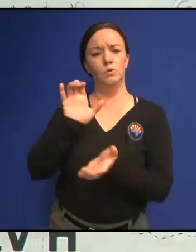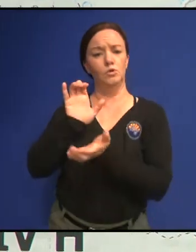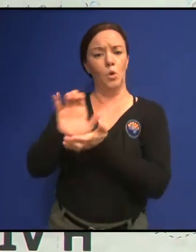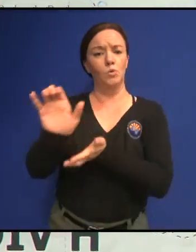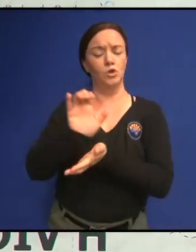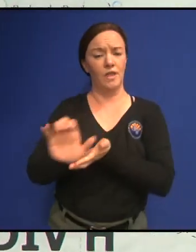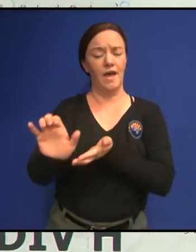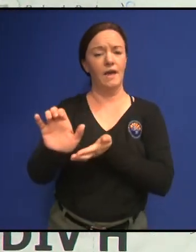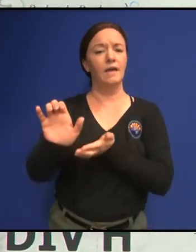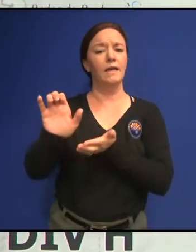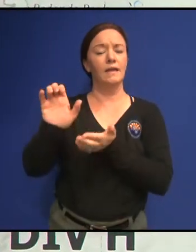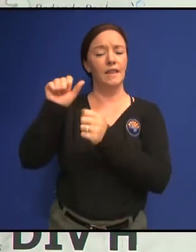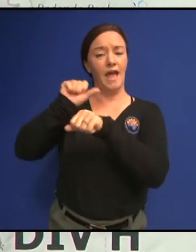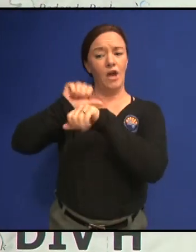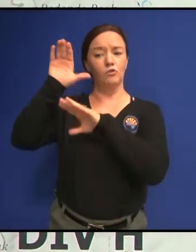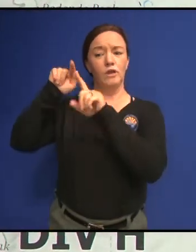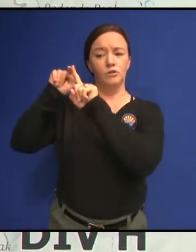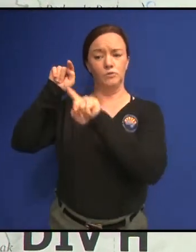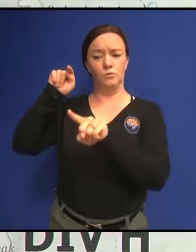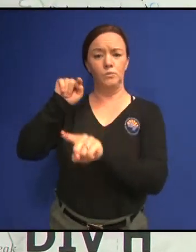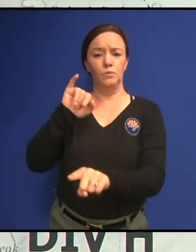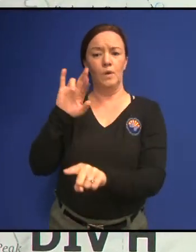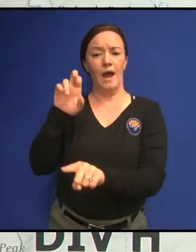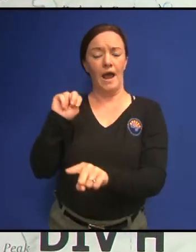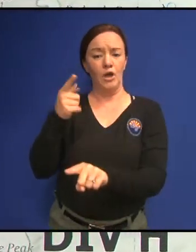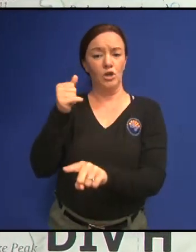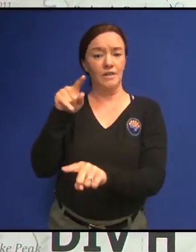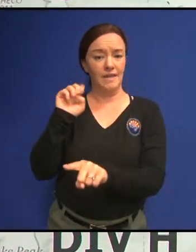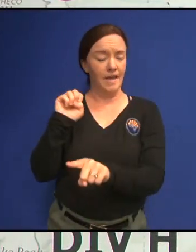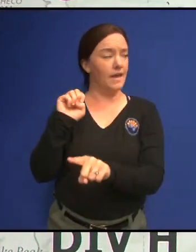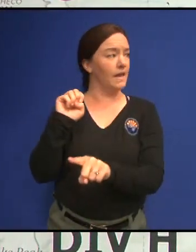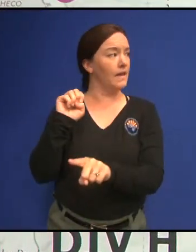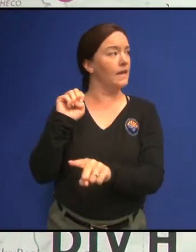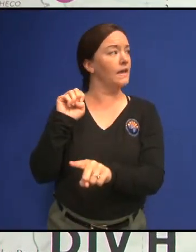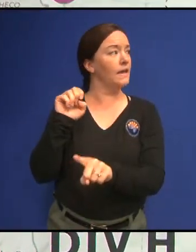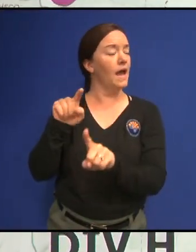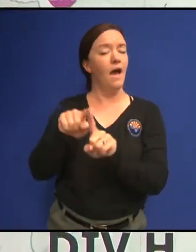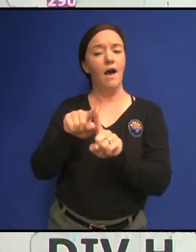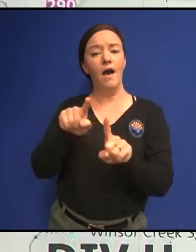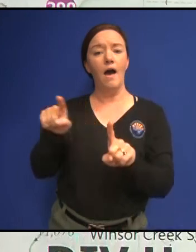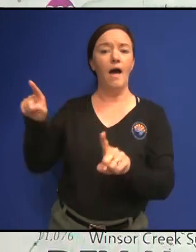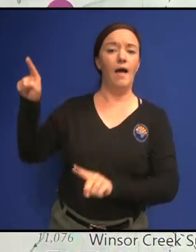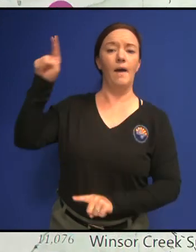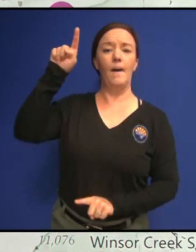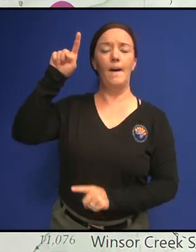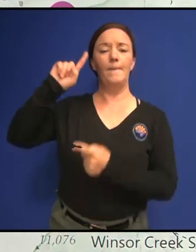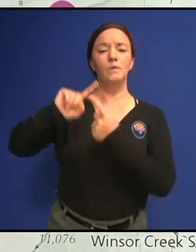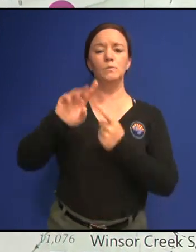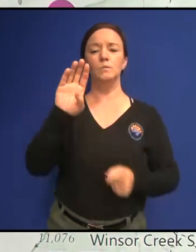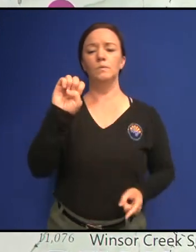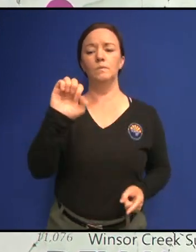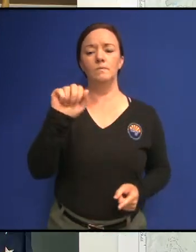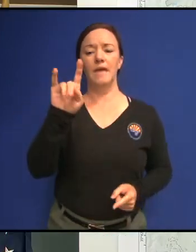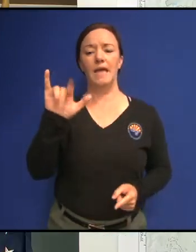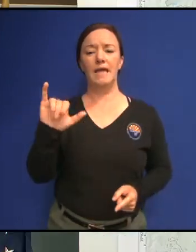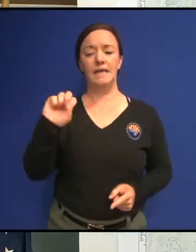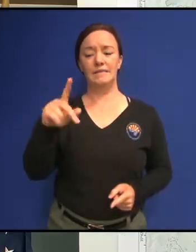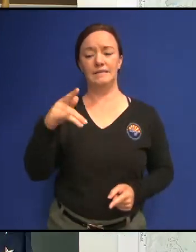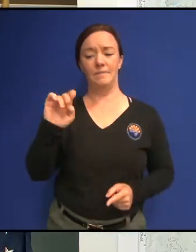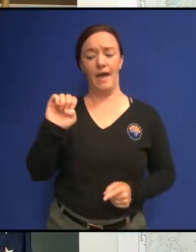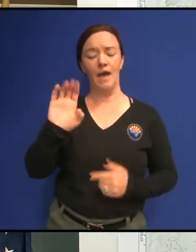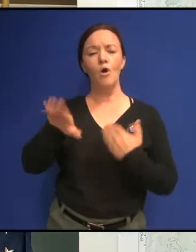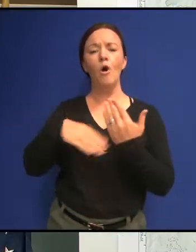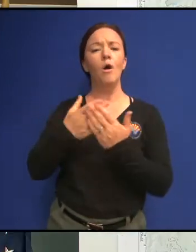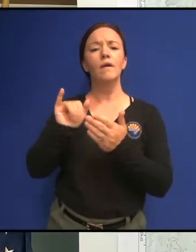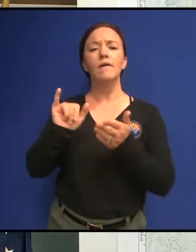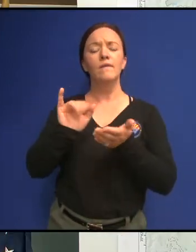towards the road to Iron Gate, and then all the way up to Iron Gate, clear up to Beatty Spike. All those lines are